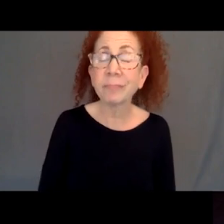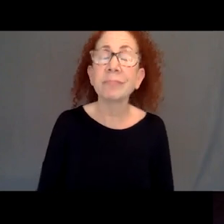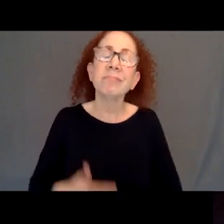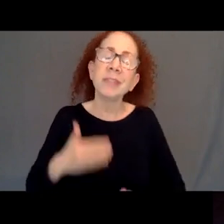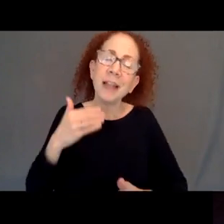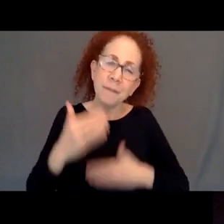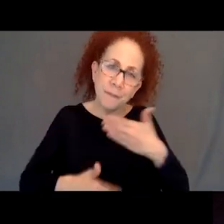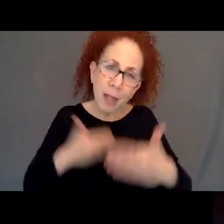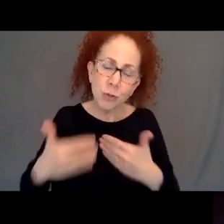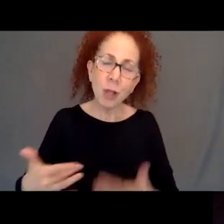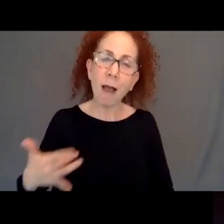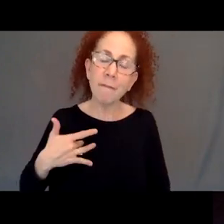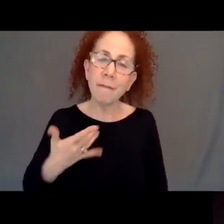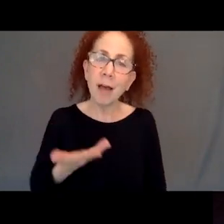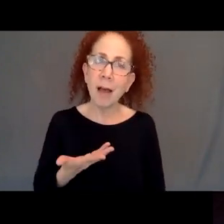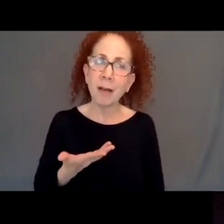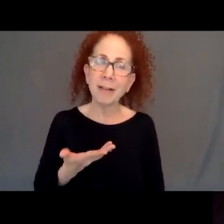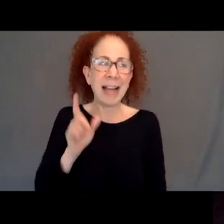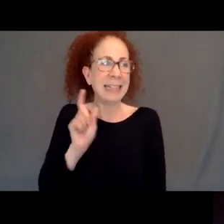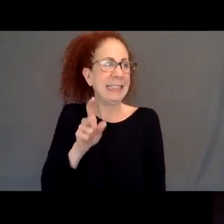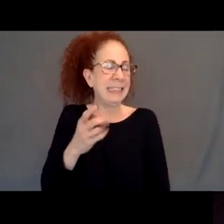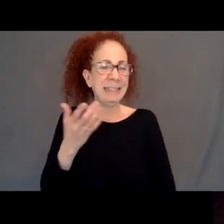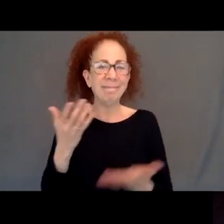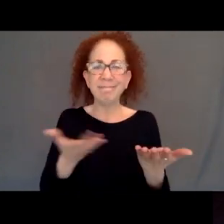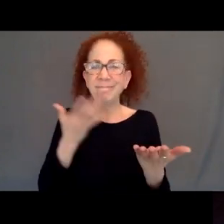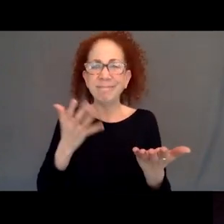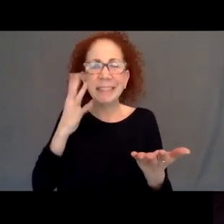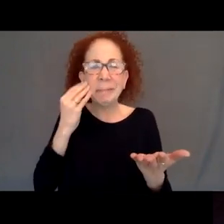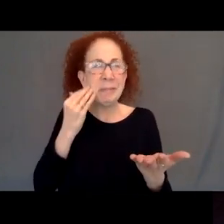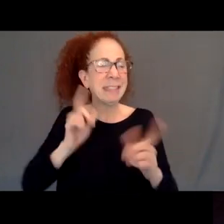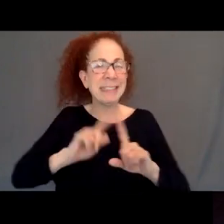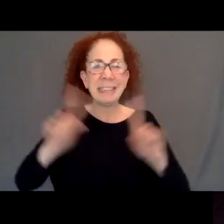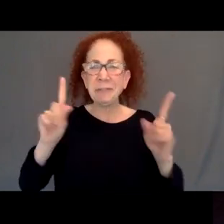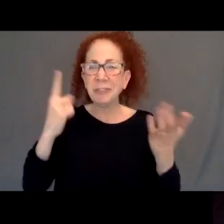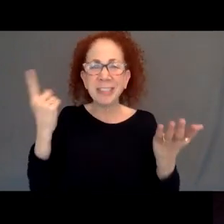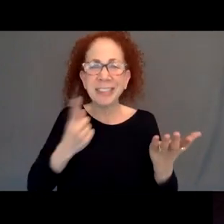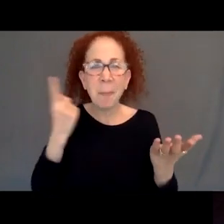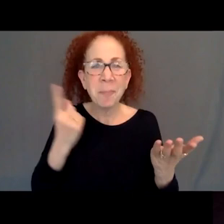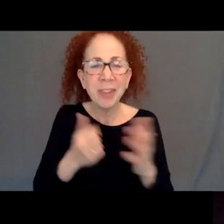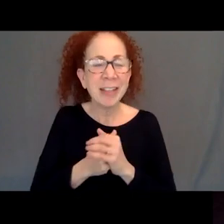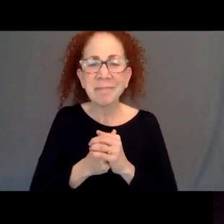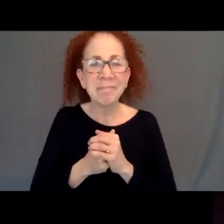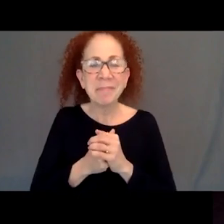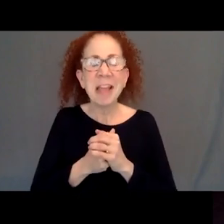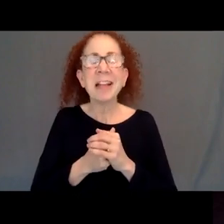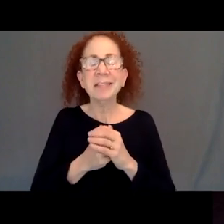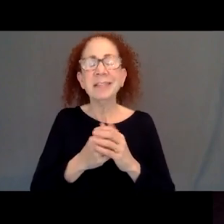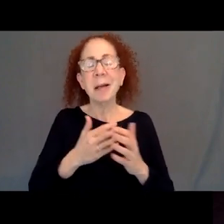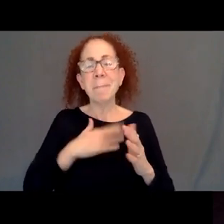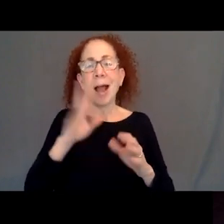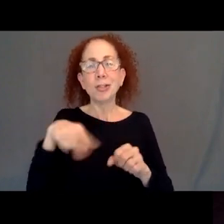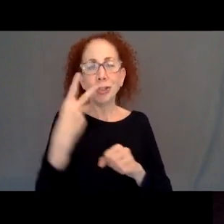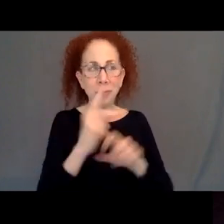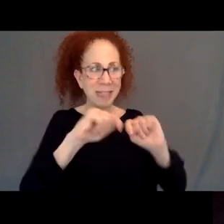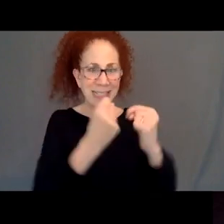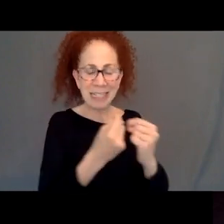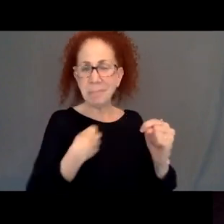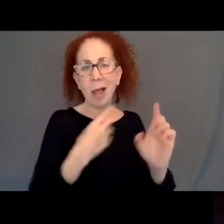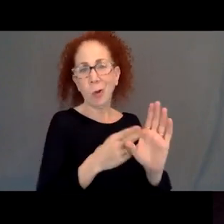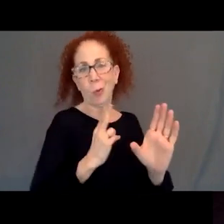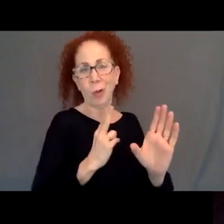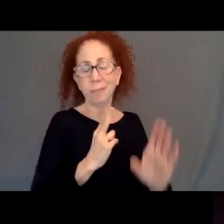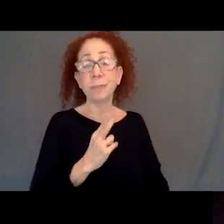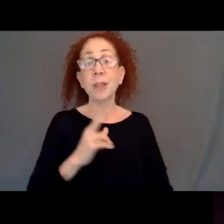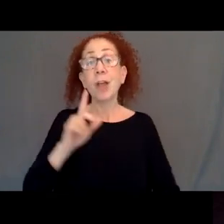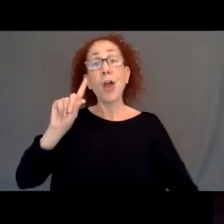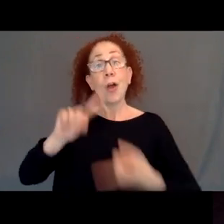eventually I felt like I needed to experience something else. And I quit the team and tagged